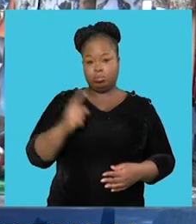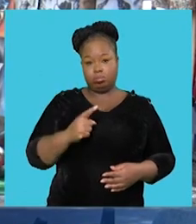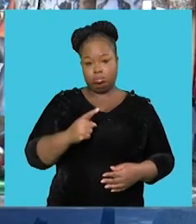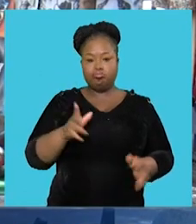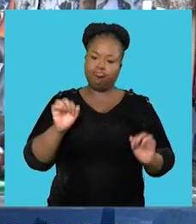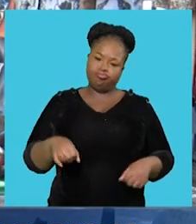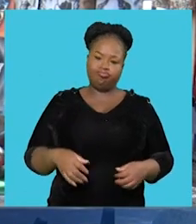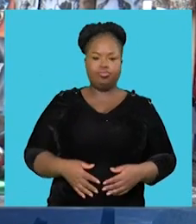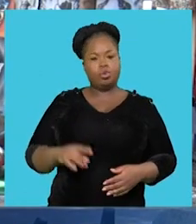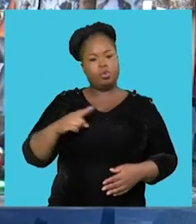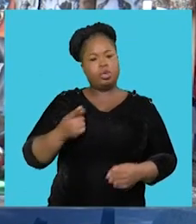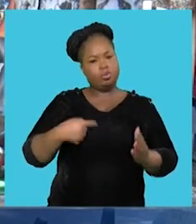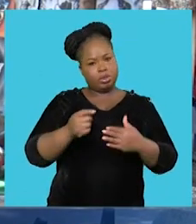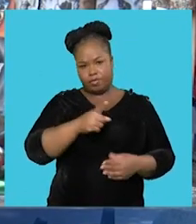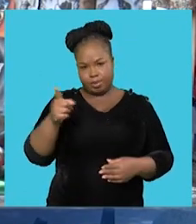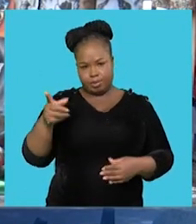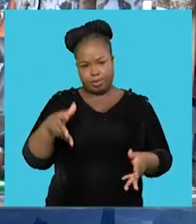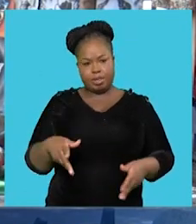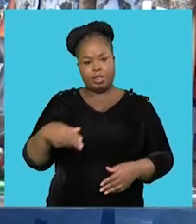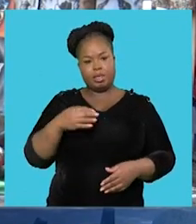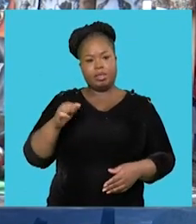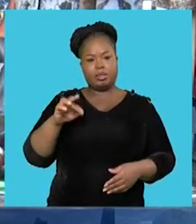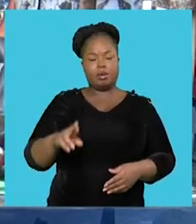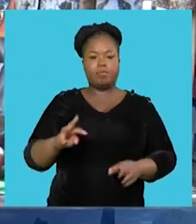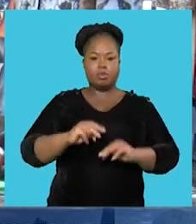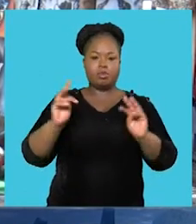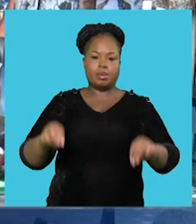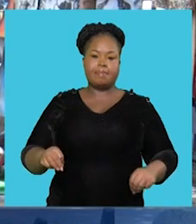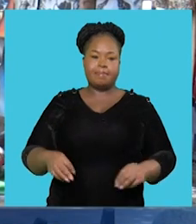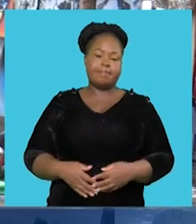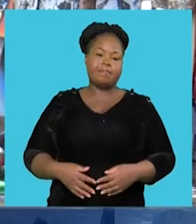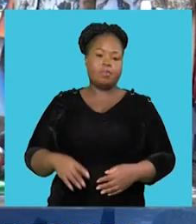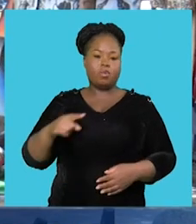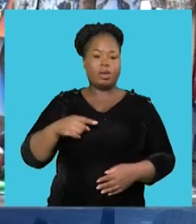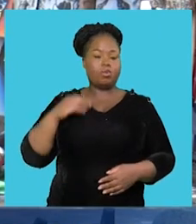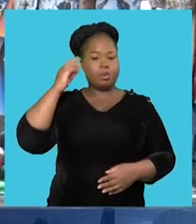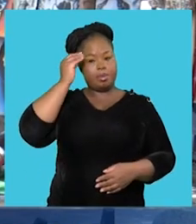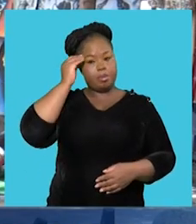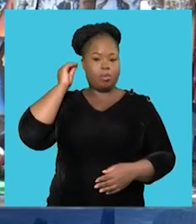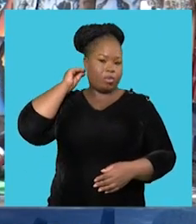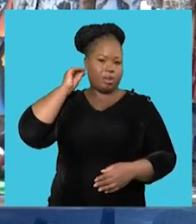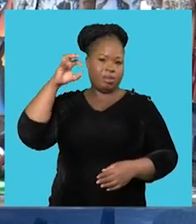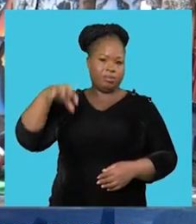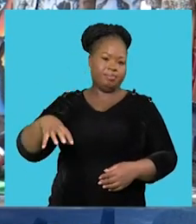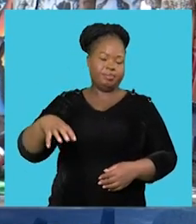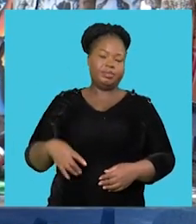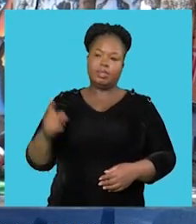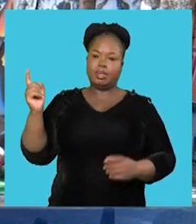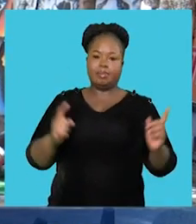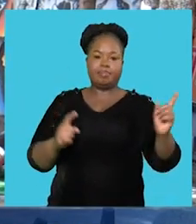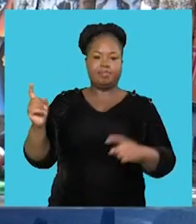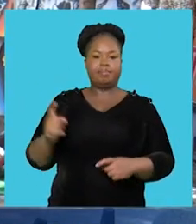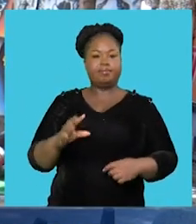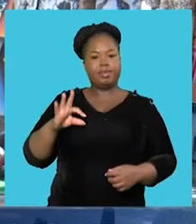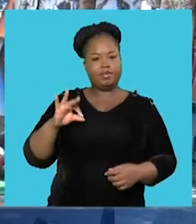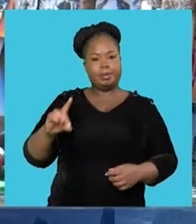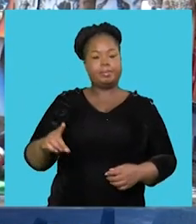Of course, angstengi selabon, alai hekta museum, hanswe memorial site, so usually they come here on a day